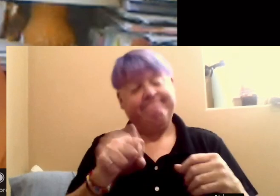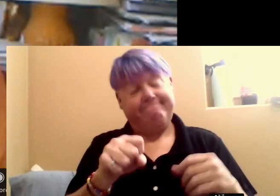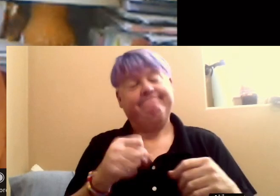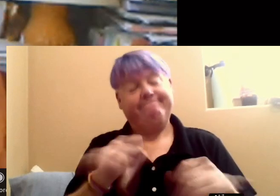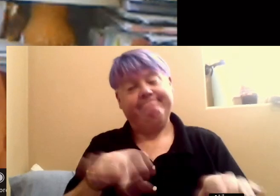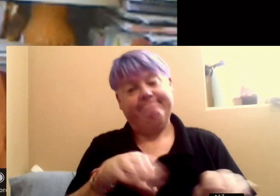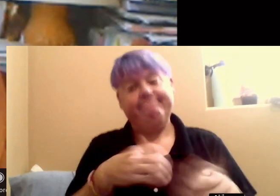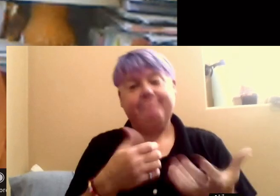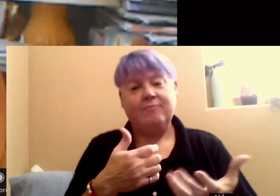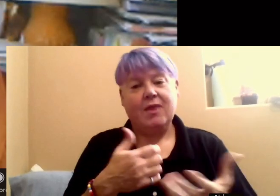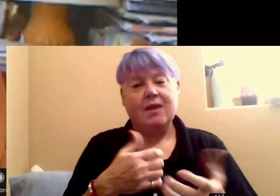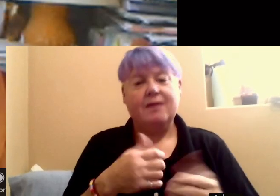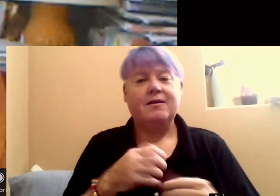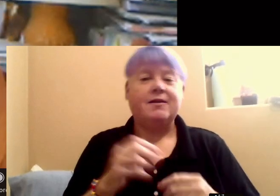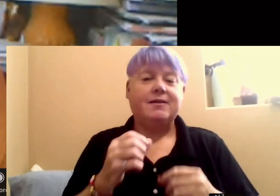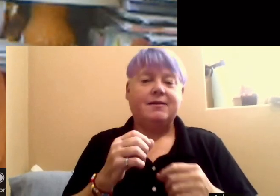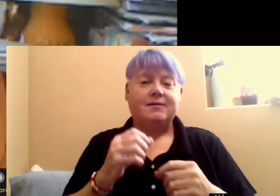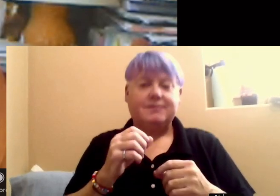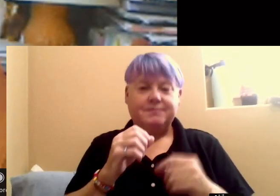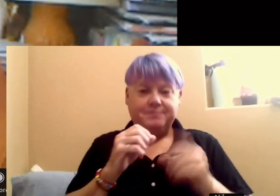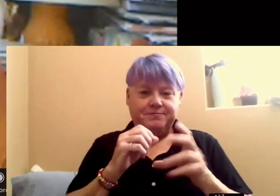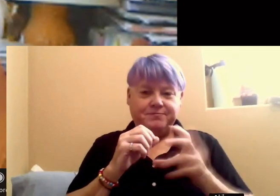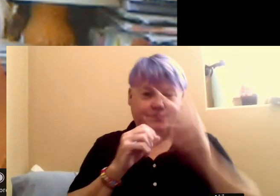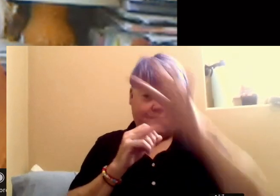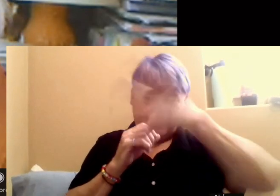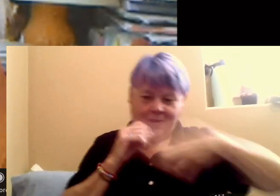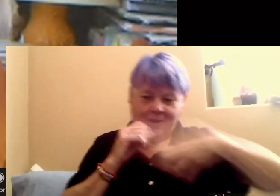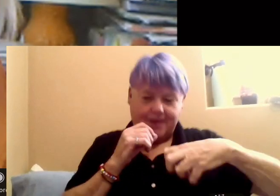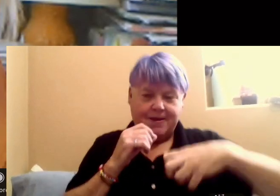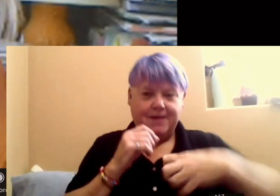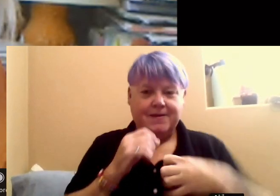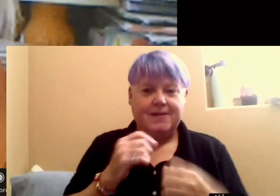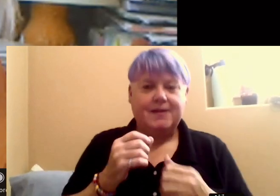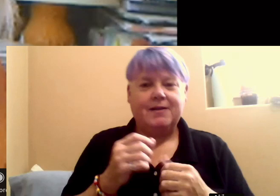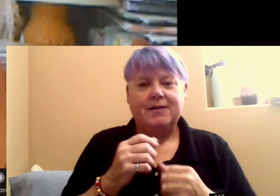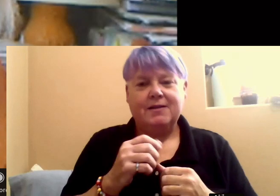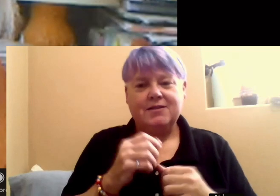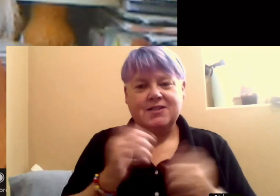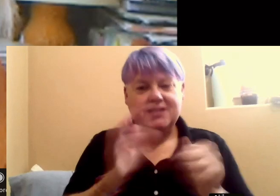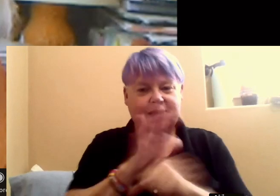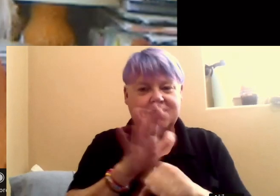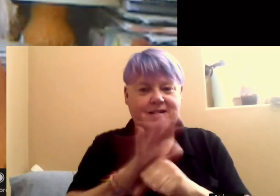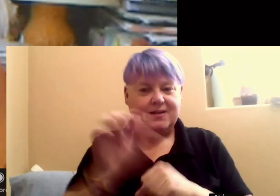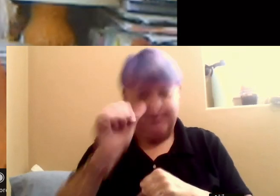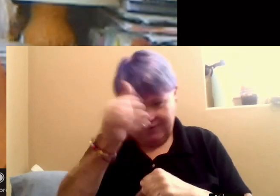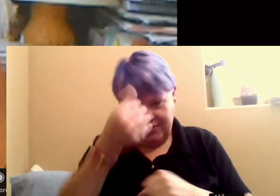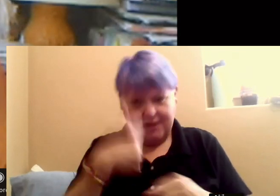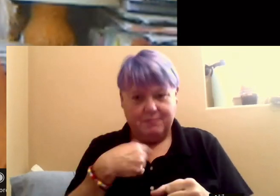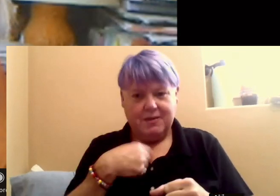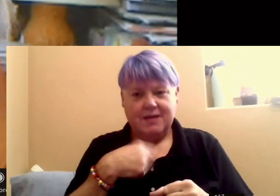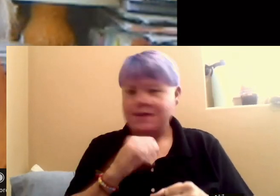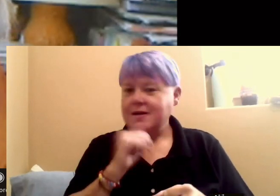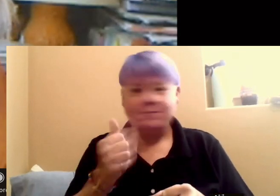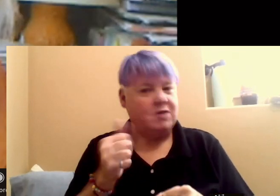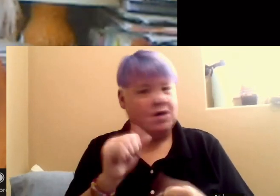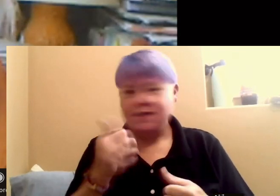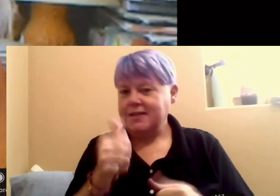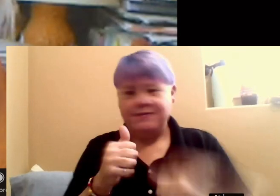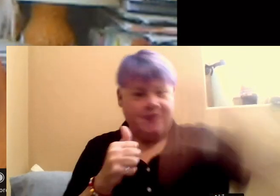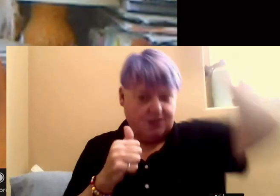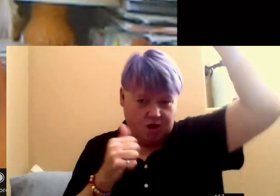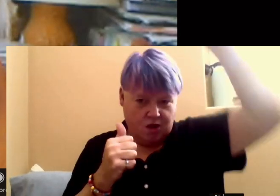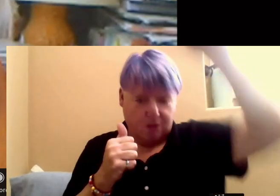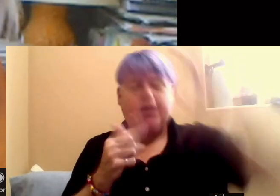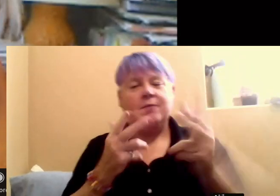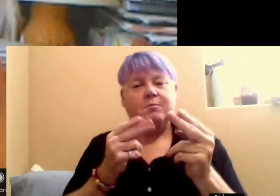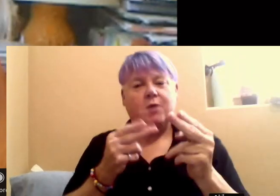4 cautionary little slices, an inch long, surface really, just enough to remind me that I am not 10 feet tall and bulletproof. If